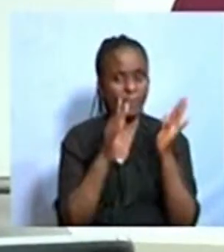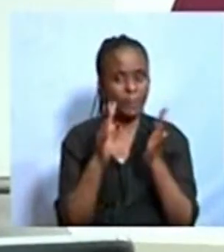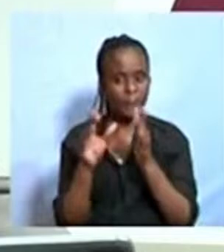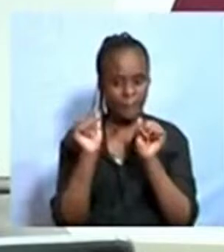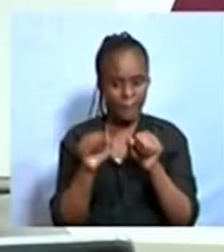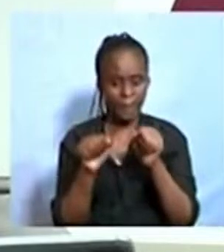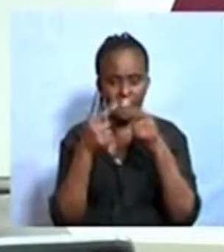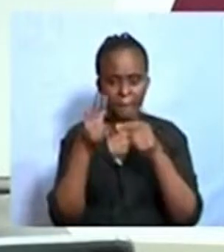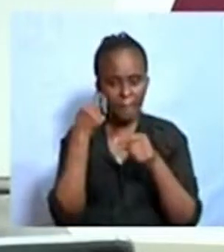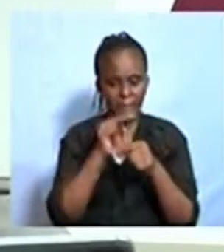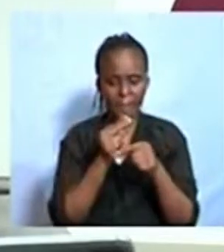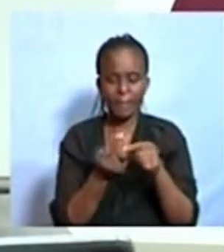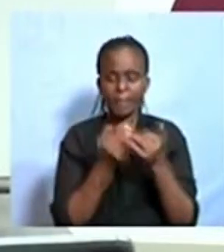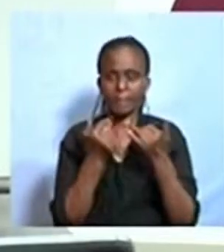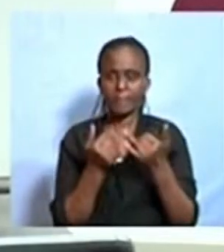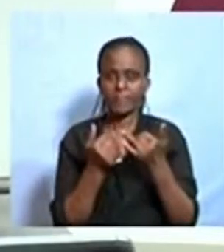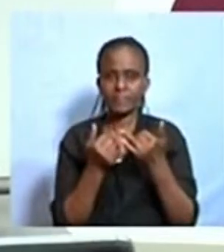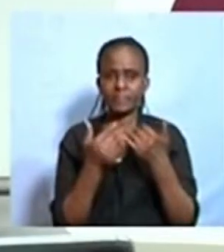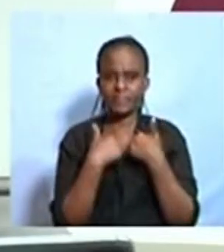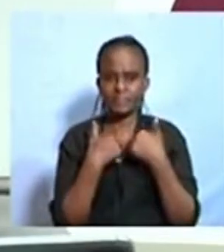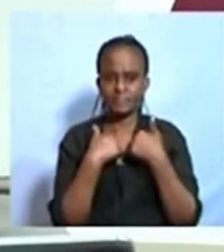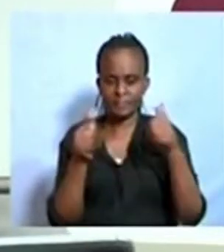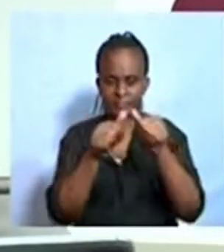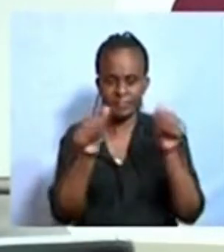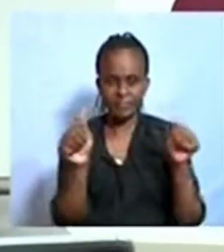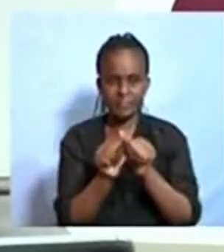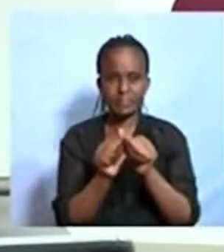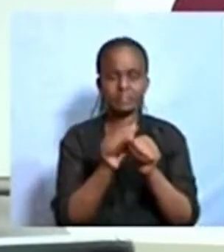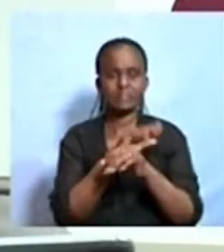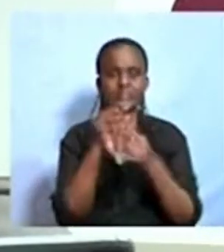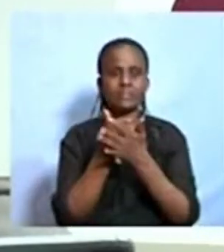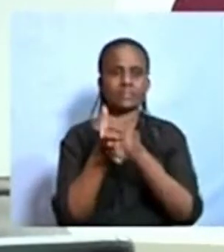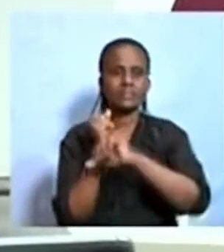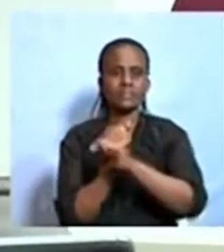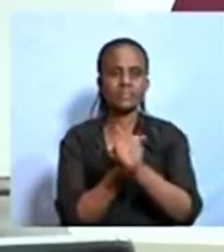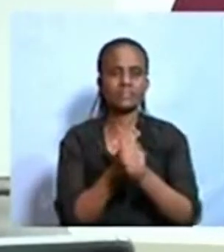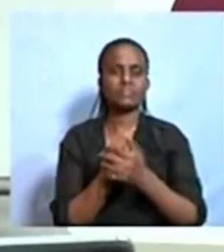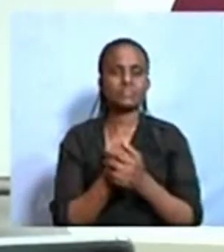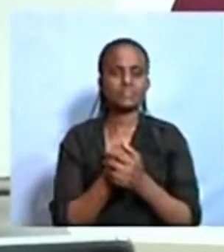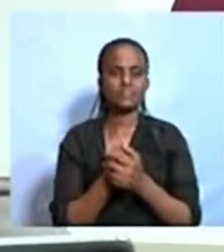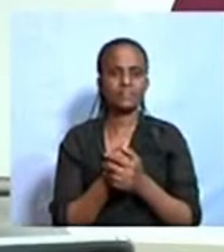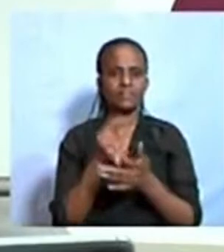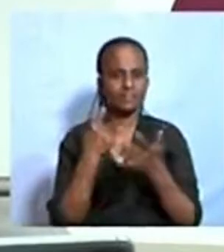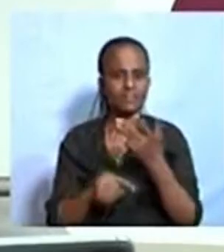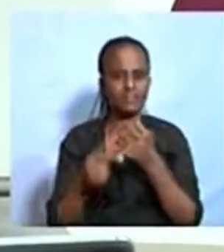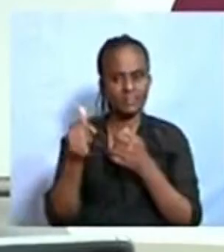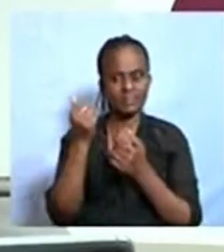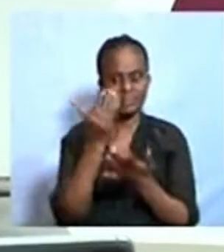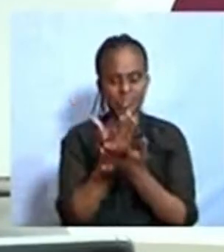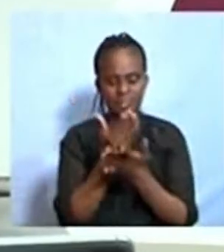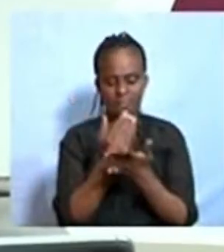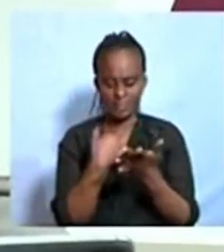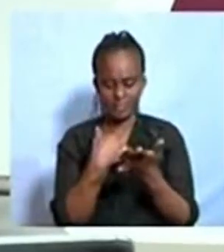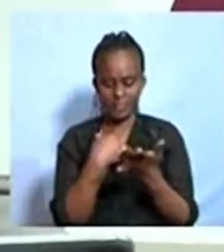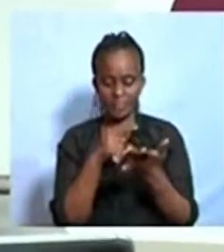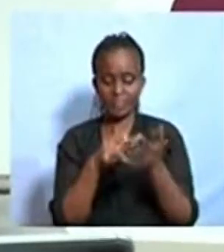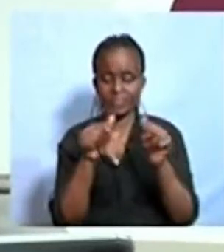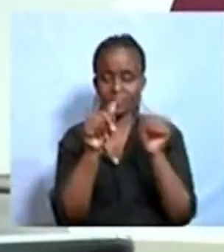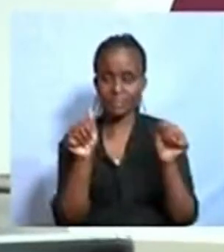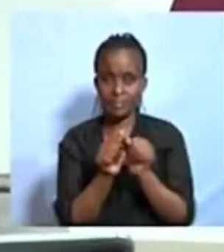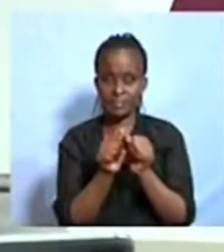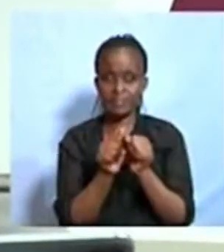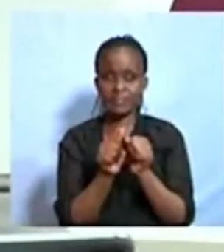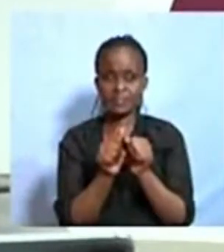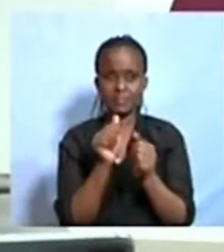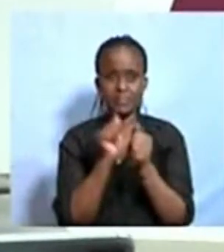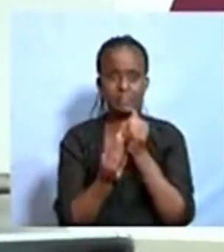measures can be done for us to have these areas covered What would you suggest to have these areas covered that have